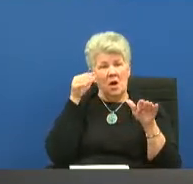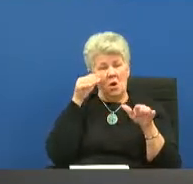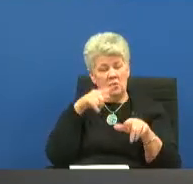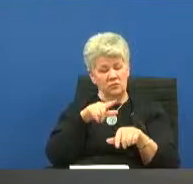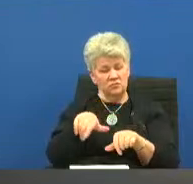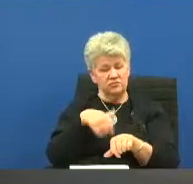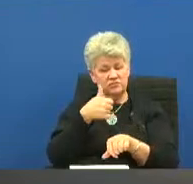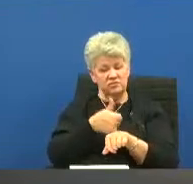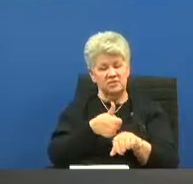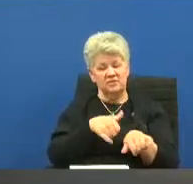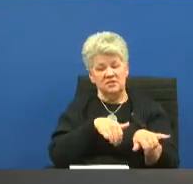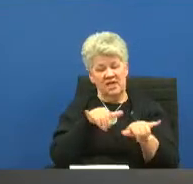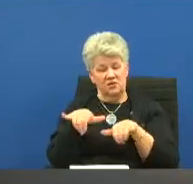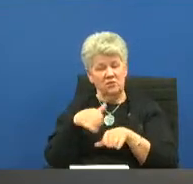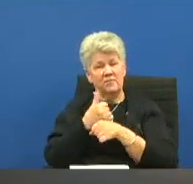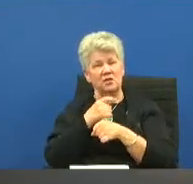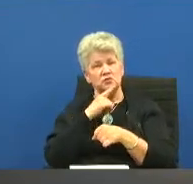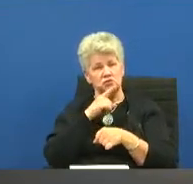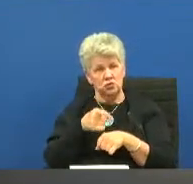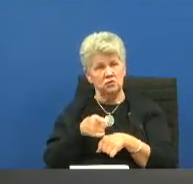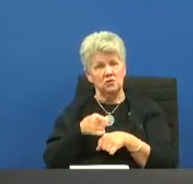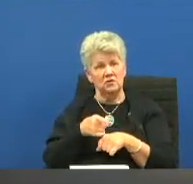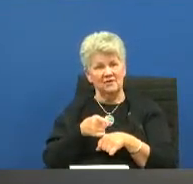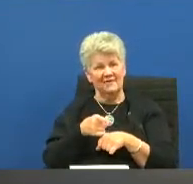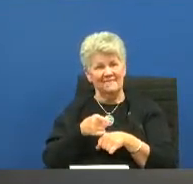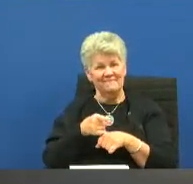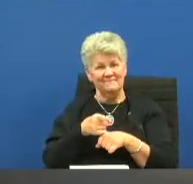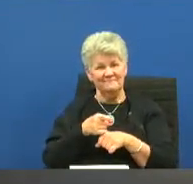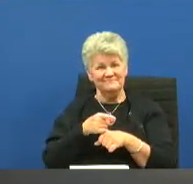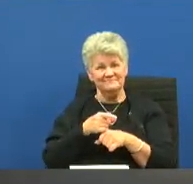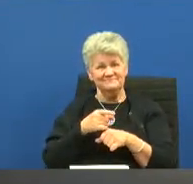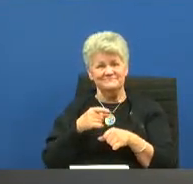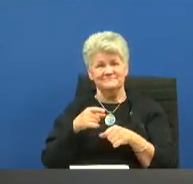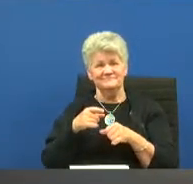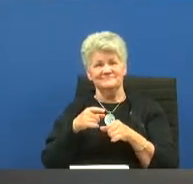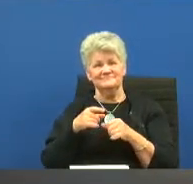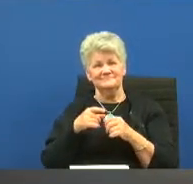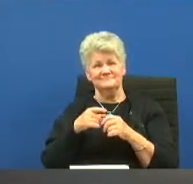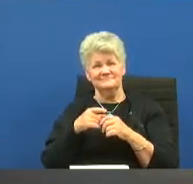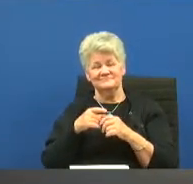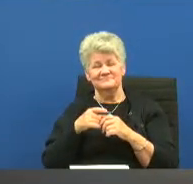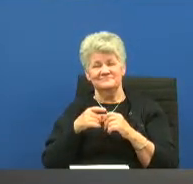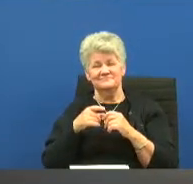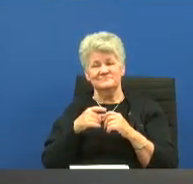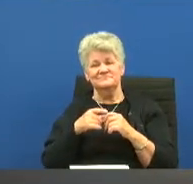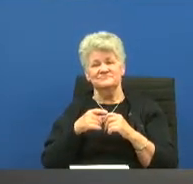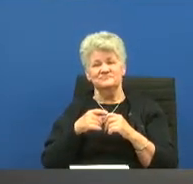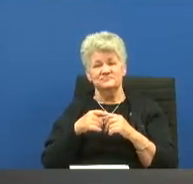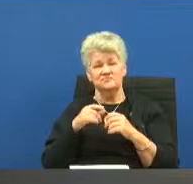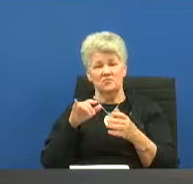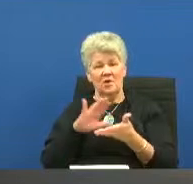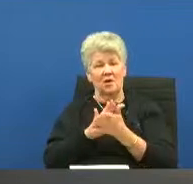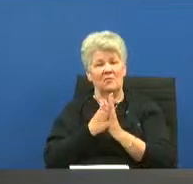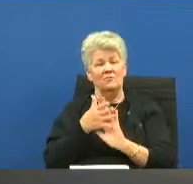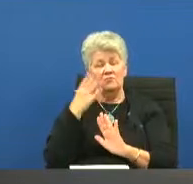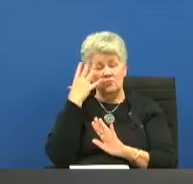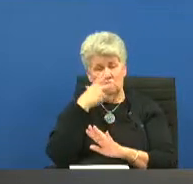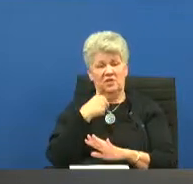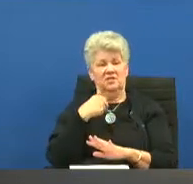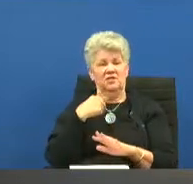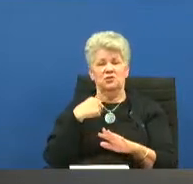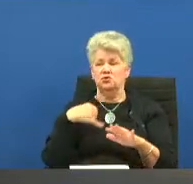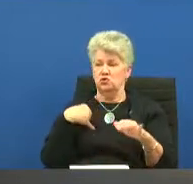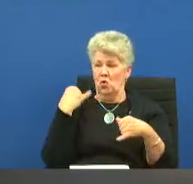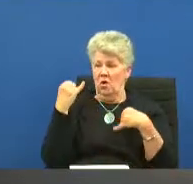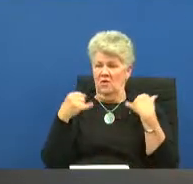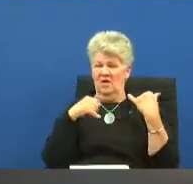place to make sure that it's an addition and a piece of joy that we add to the community, not something